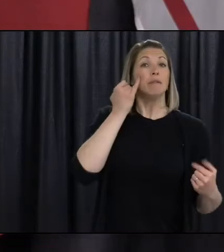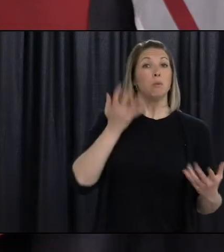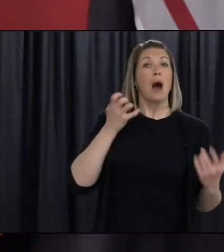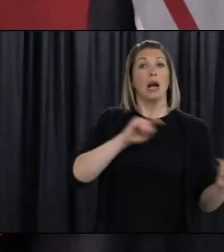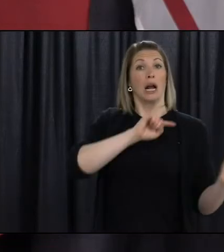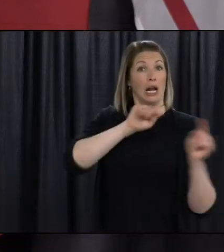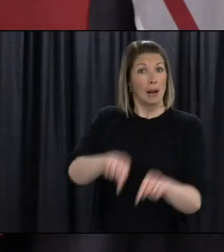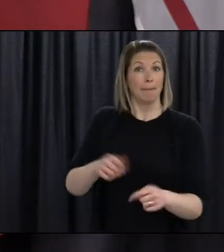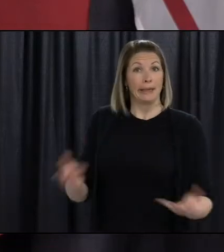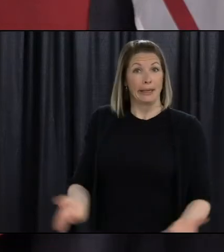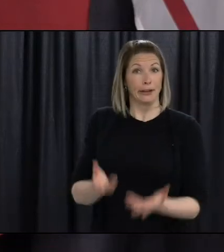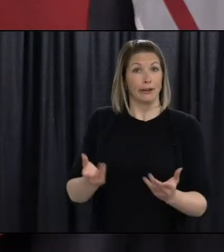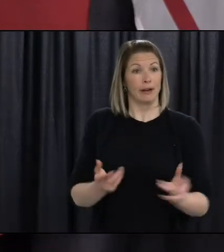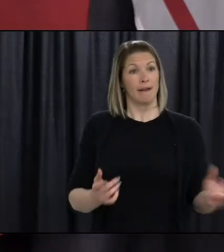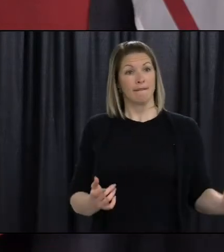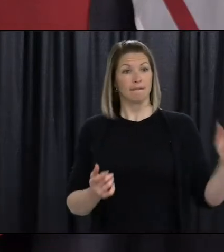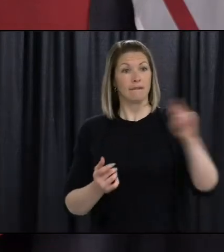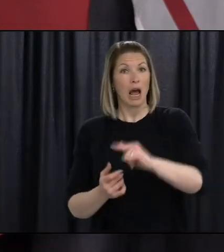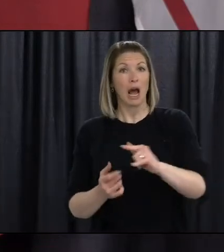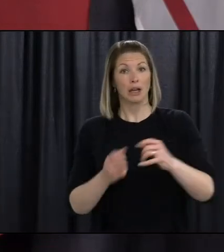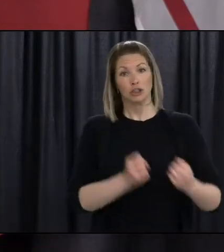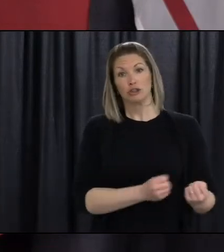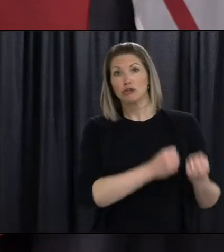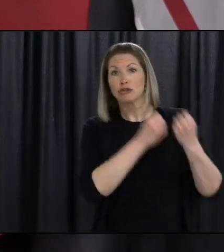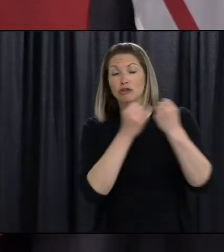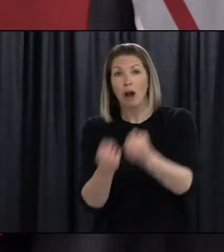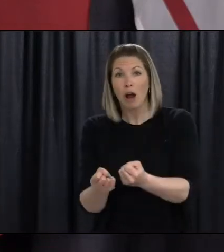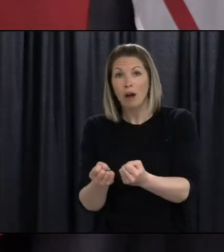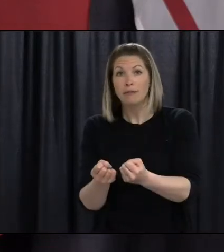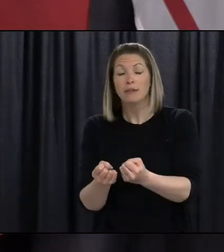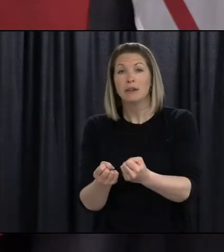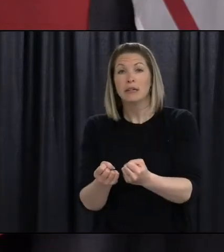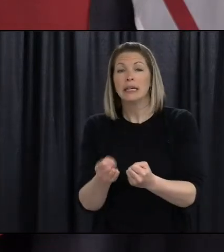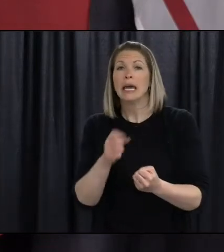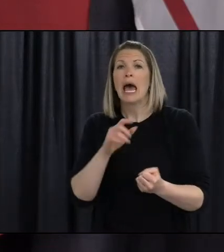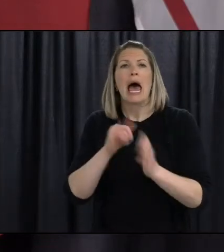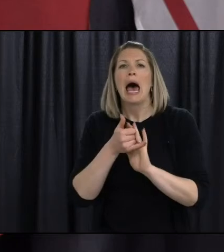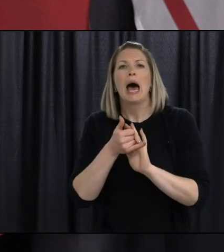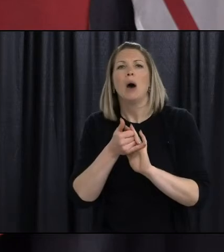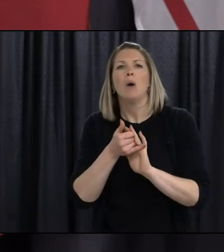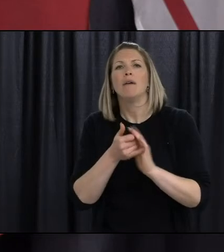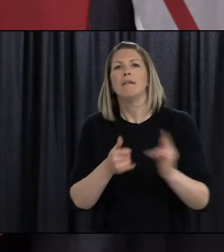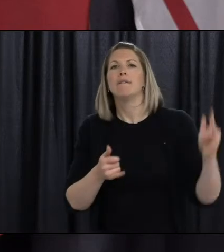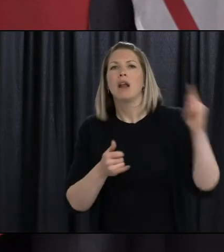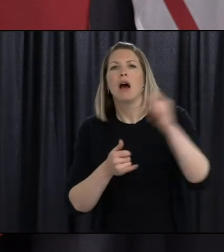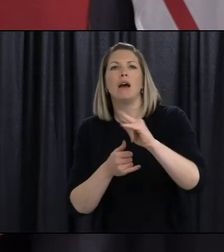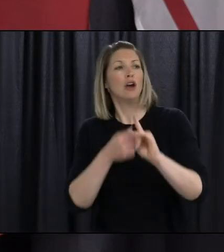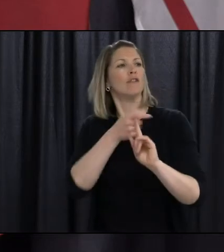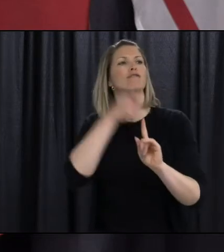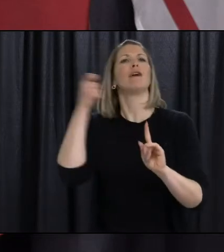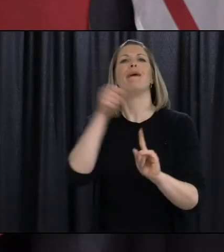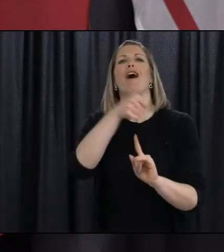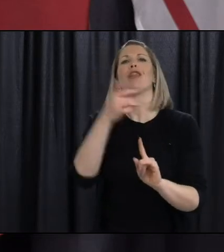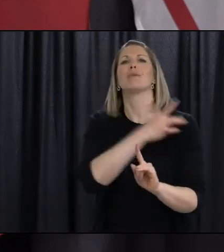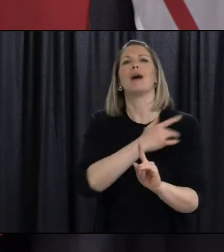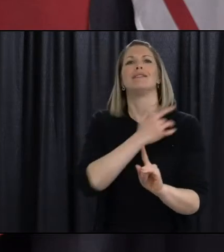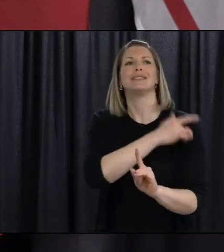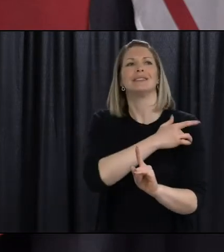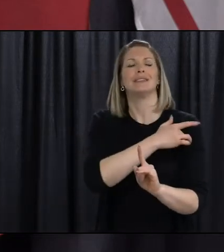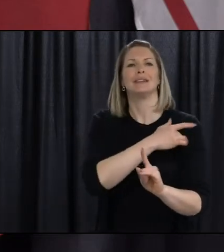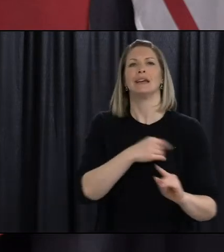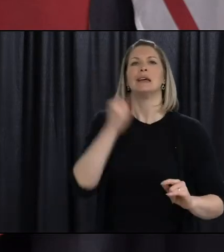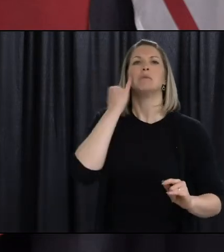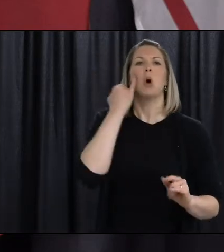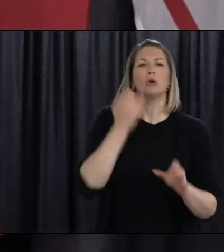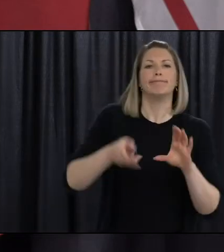and Labrador, these are provinces that we must go through. And they are trending upwards today in positive cases. So, we sit here